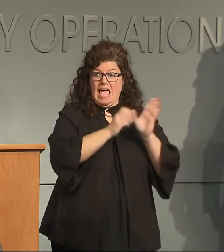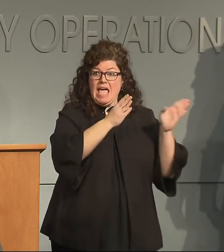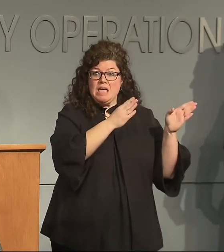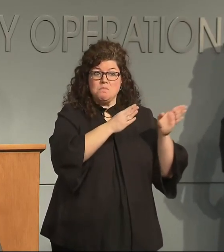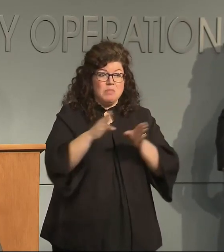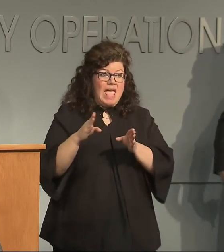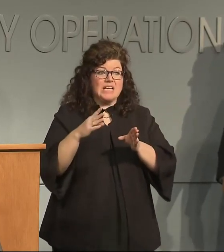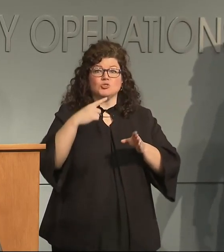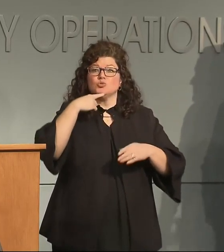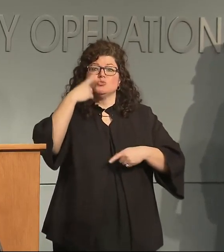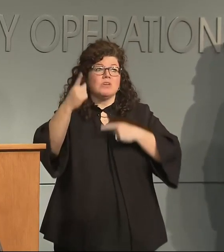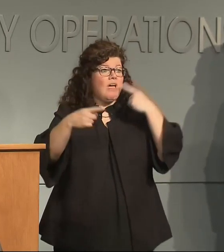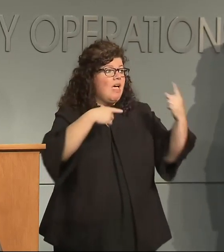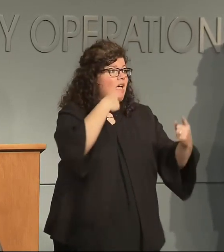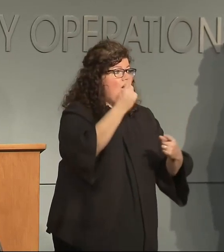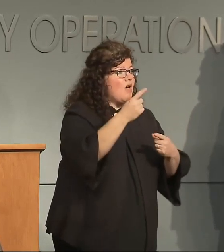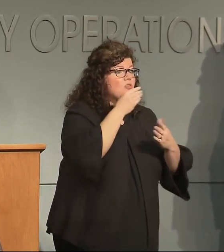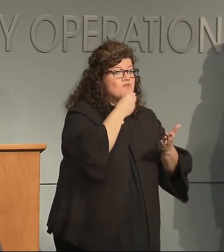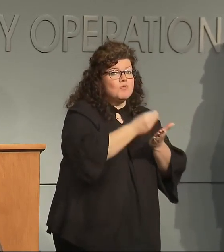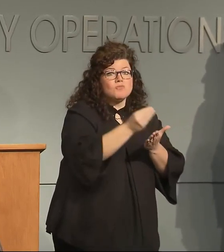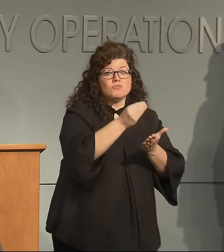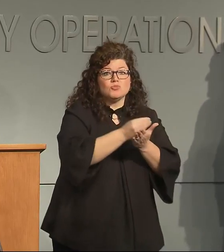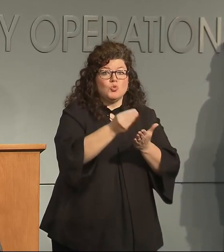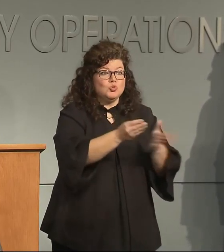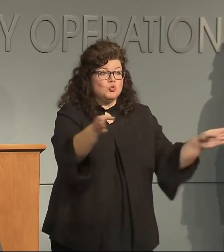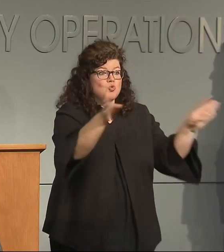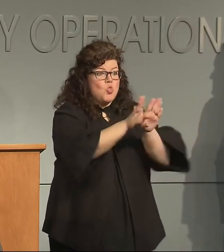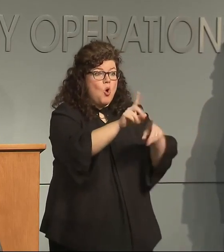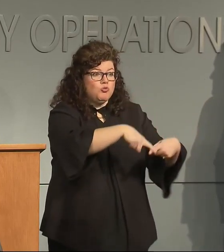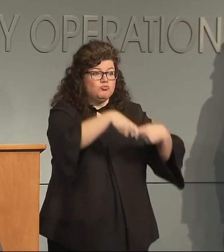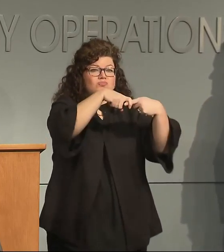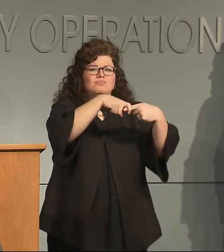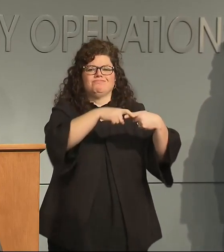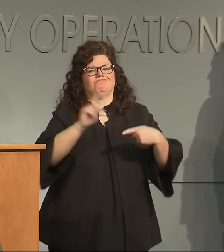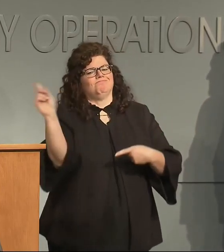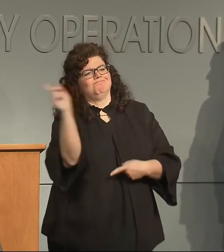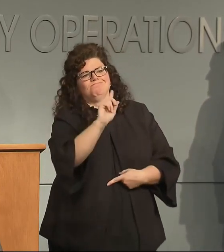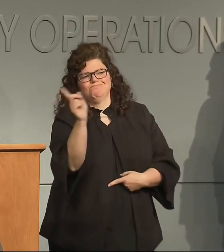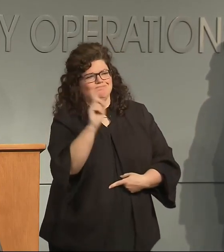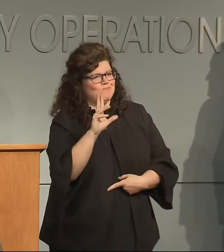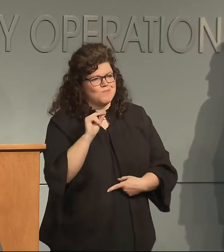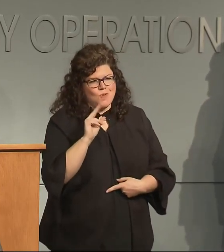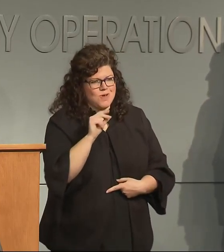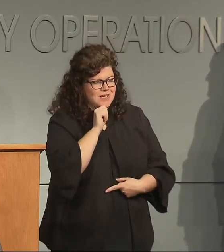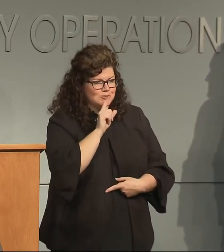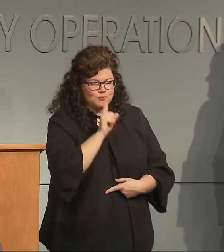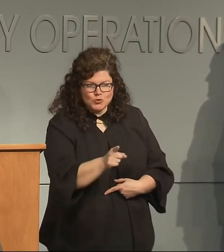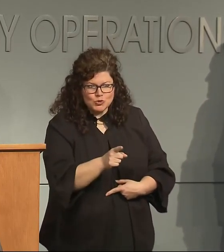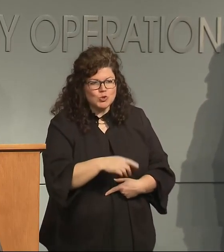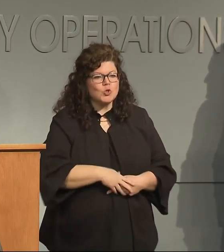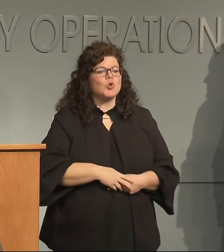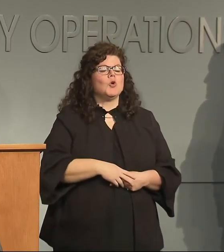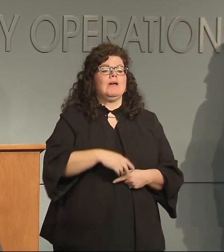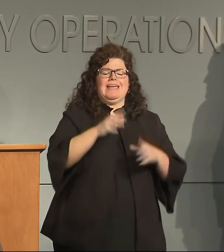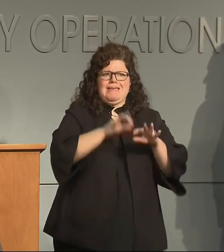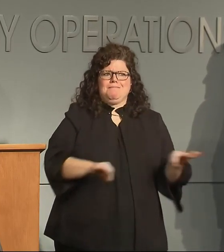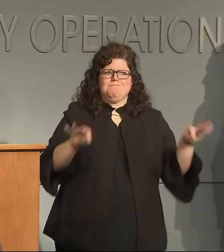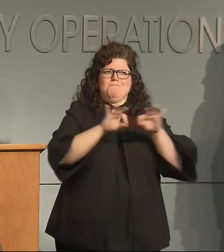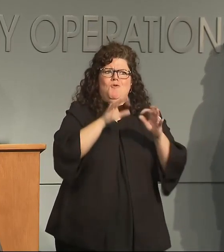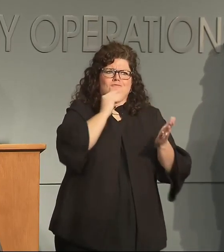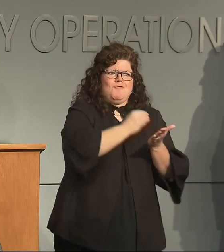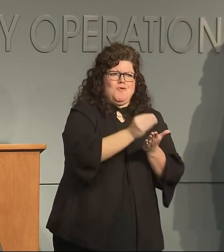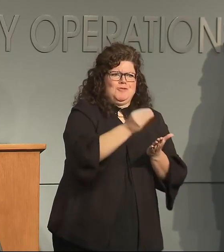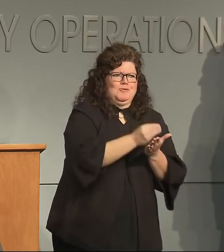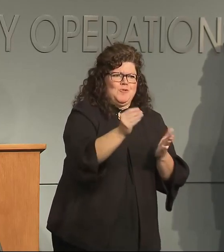response team in response and recovery efforts for 19 state declared disasters and 11 federal officially declared disasters,